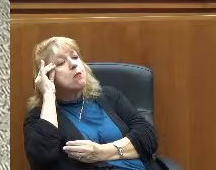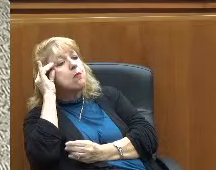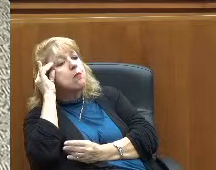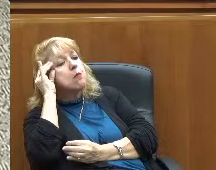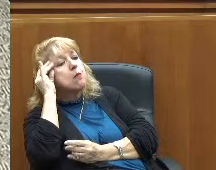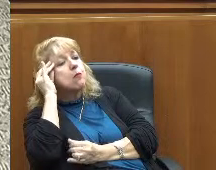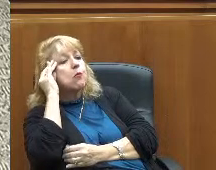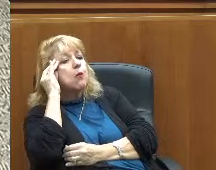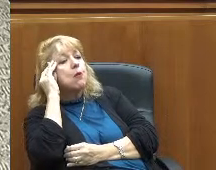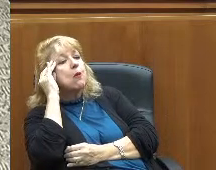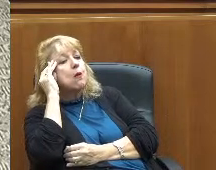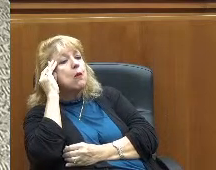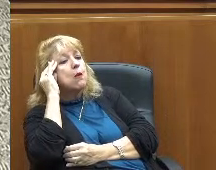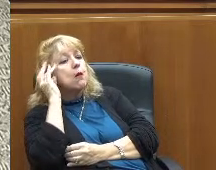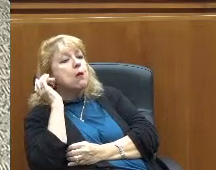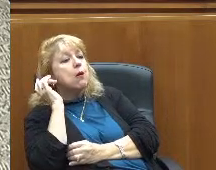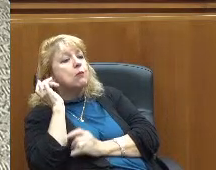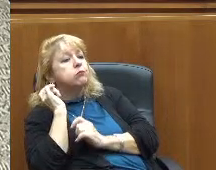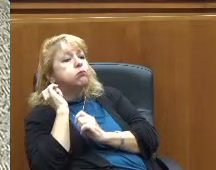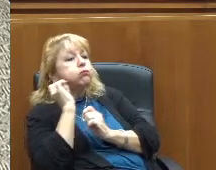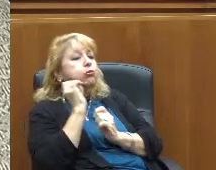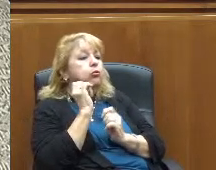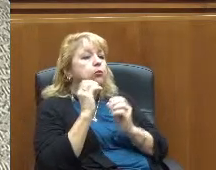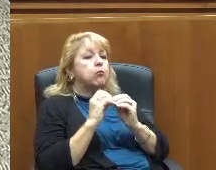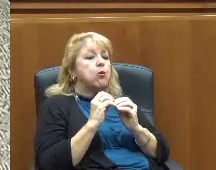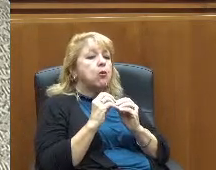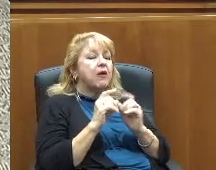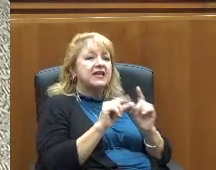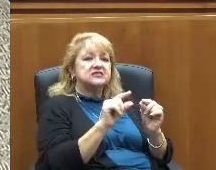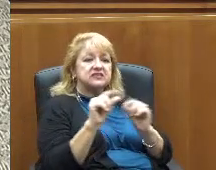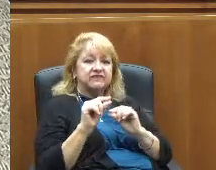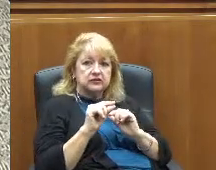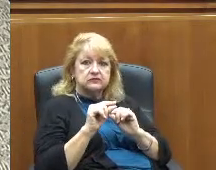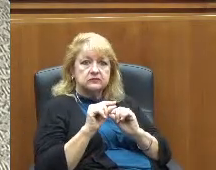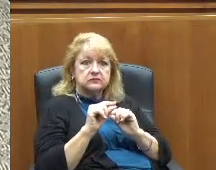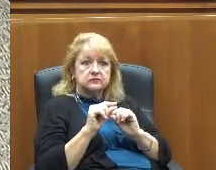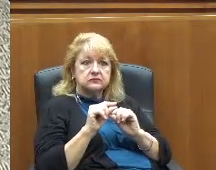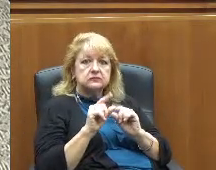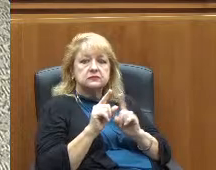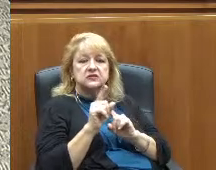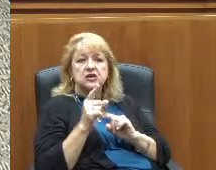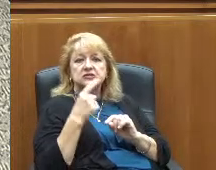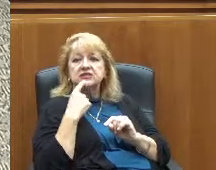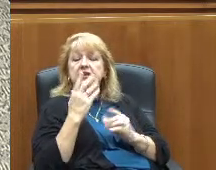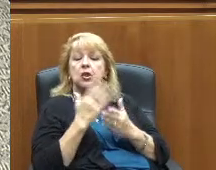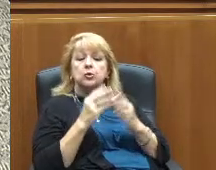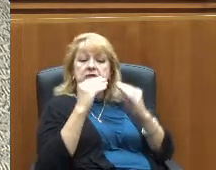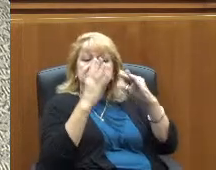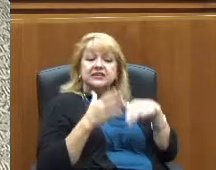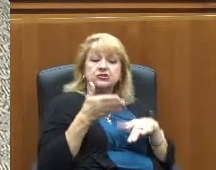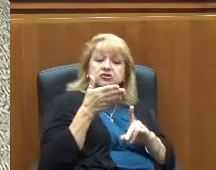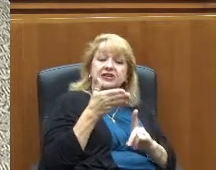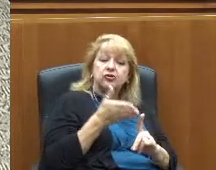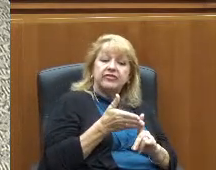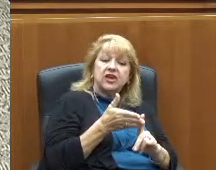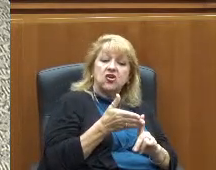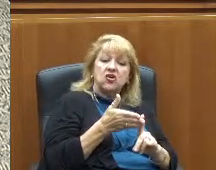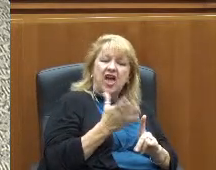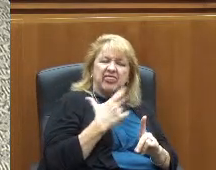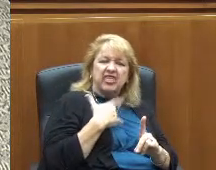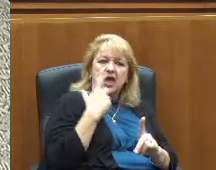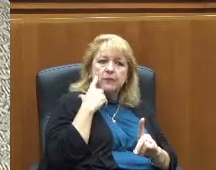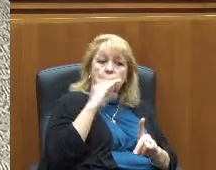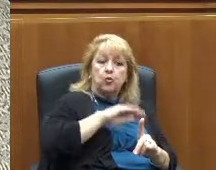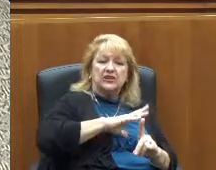administration and community, that we'll have more come over. But as I mentioned, the teachers that are already there that had